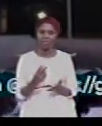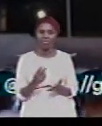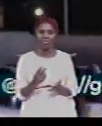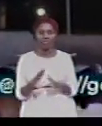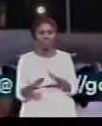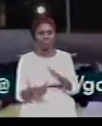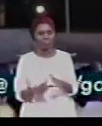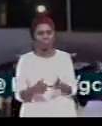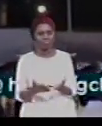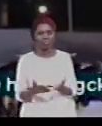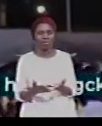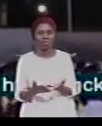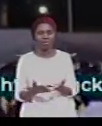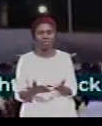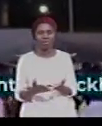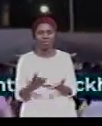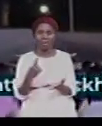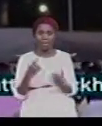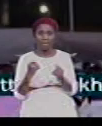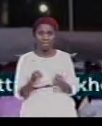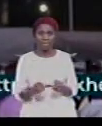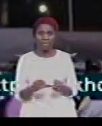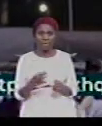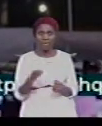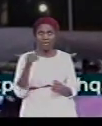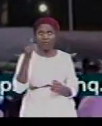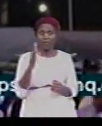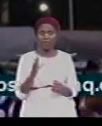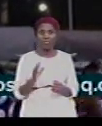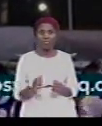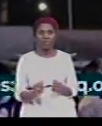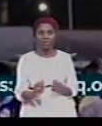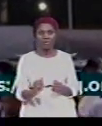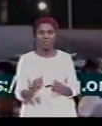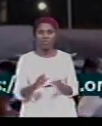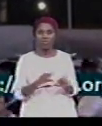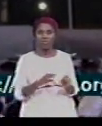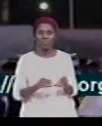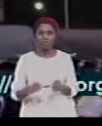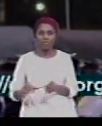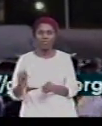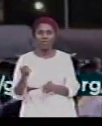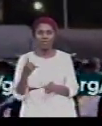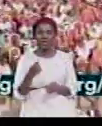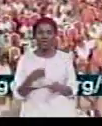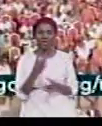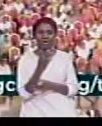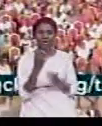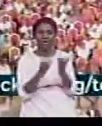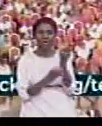The power of God is still moving. The hand of the Lord is still touching people.